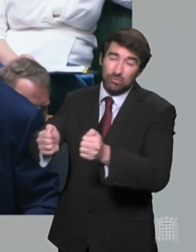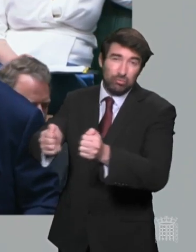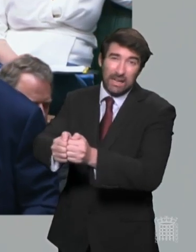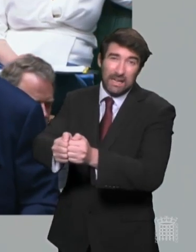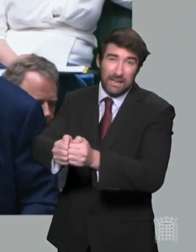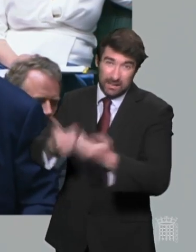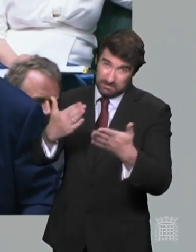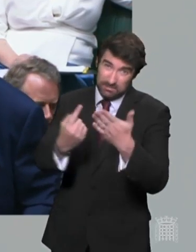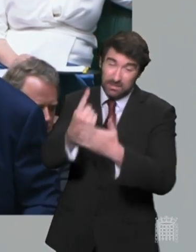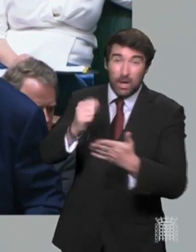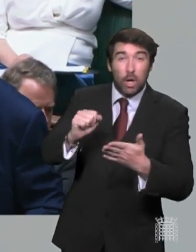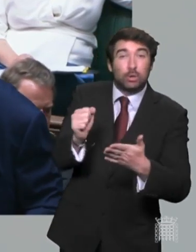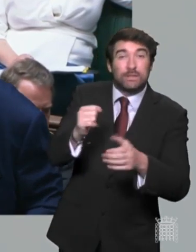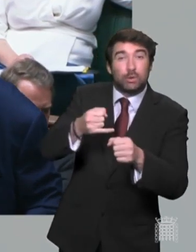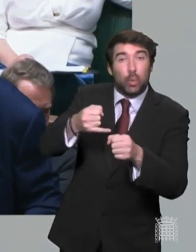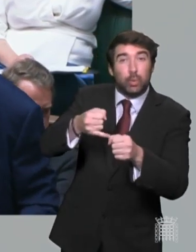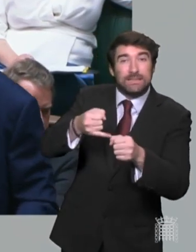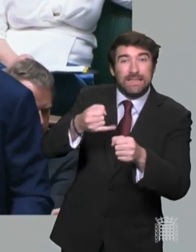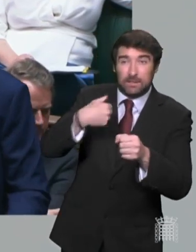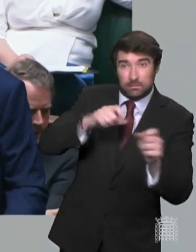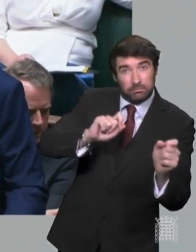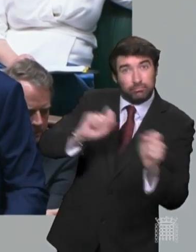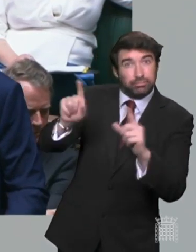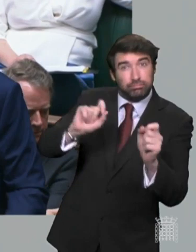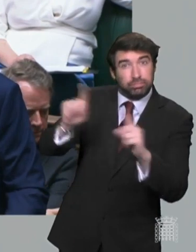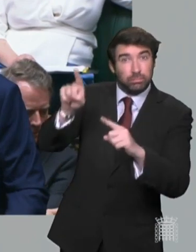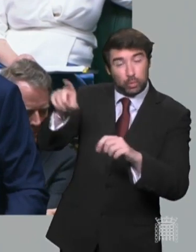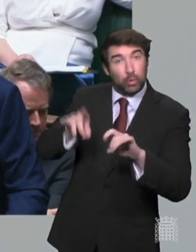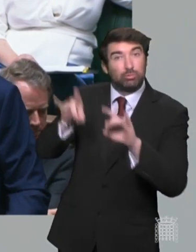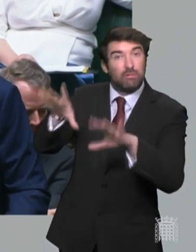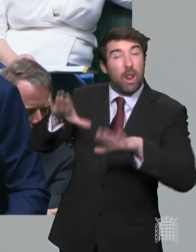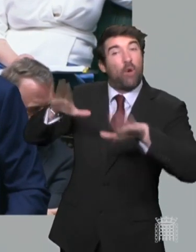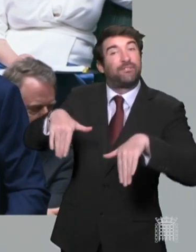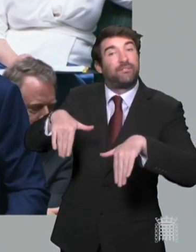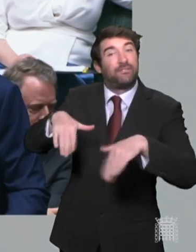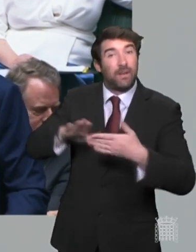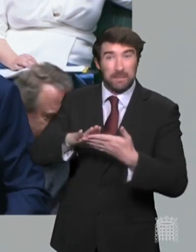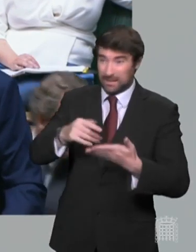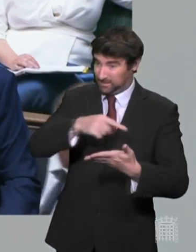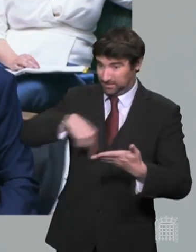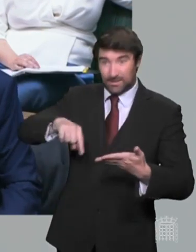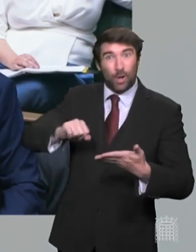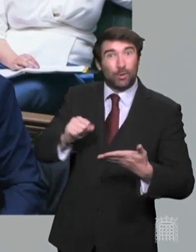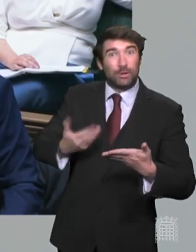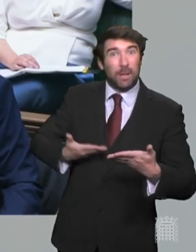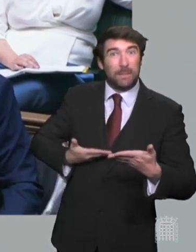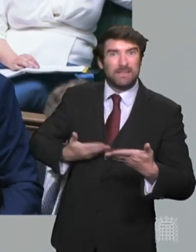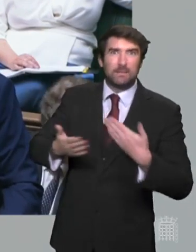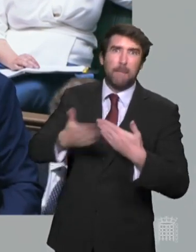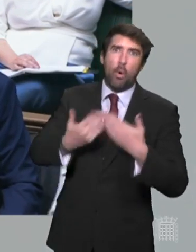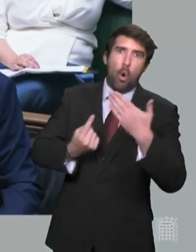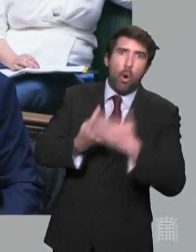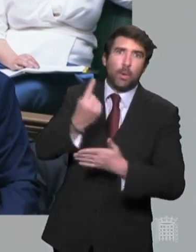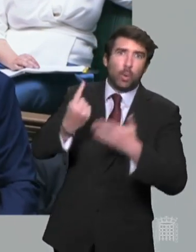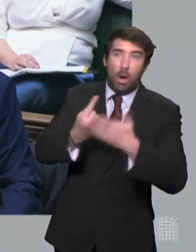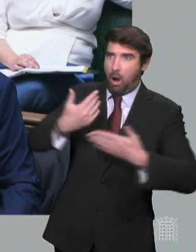5% tariff on Scotch whisky in the agreement in principle between the UK and Australia. This will help Scottish whisky distillers continue